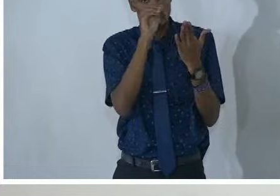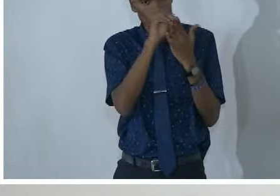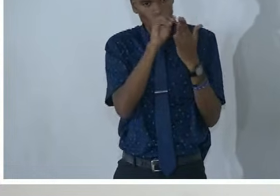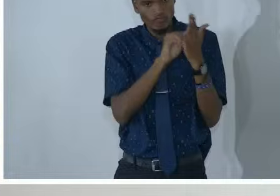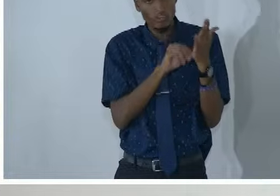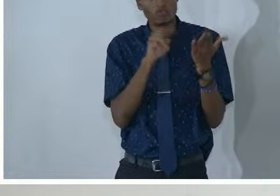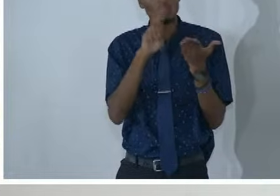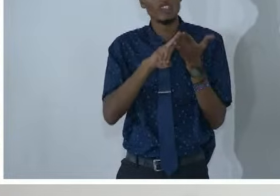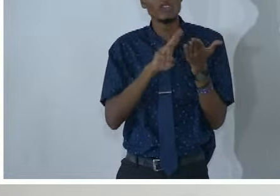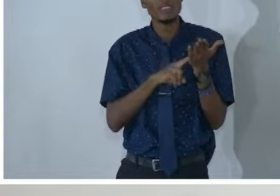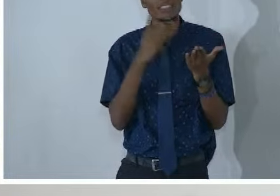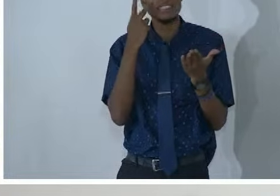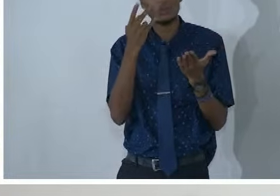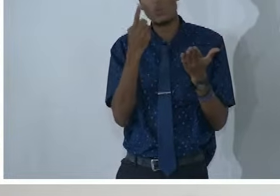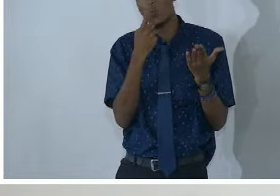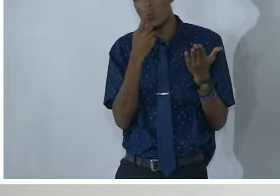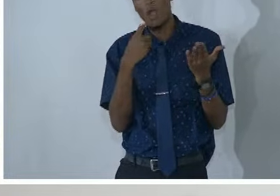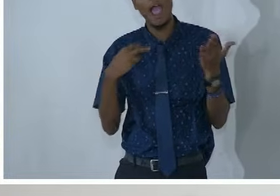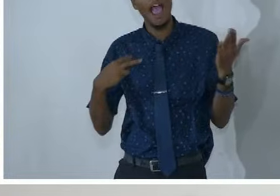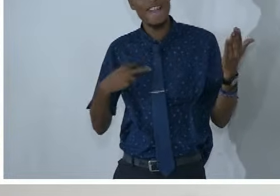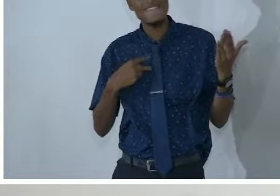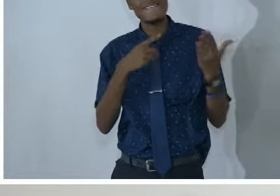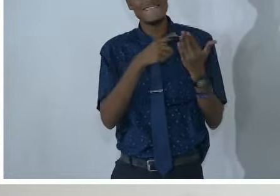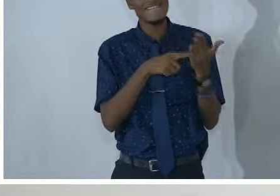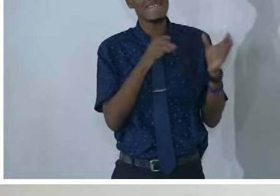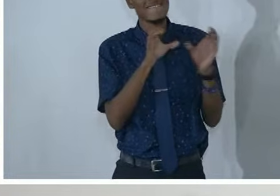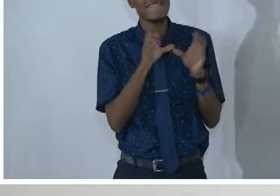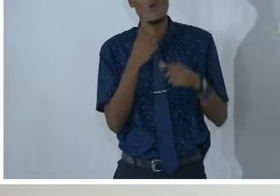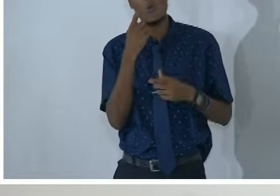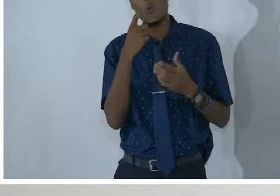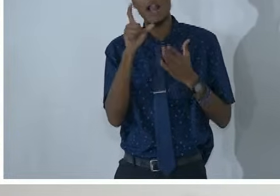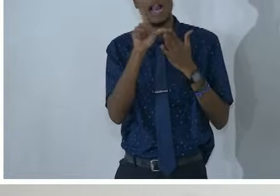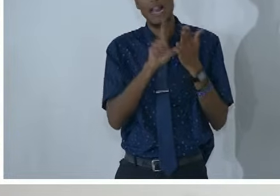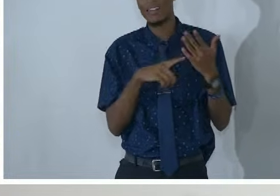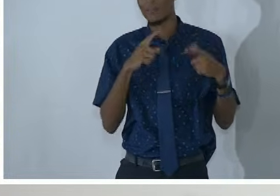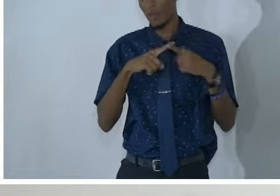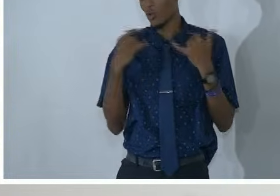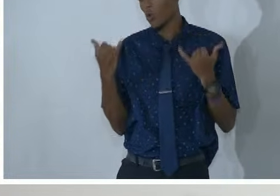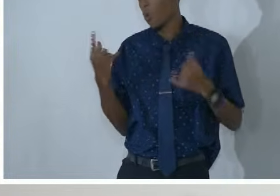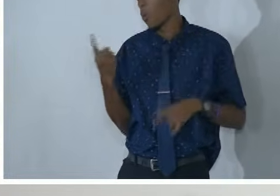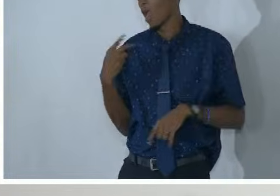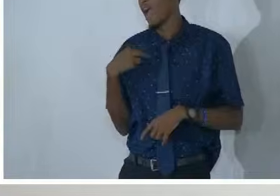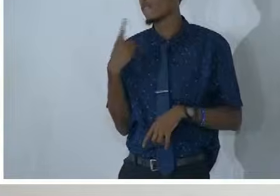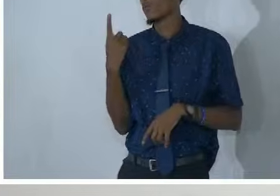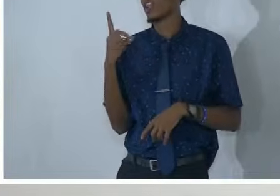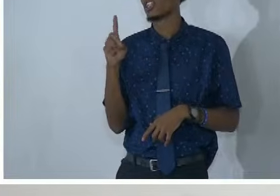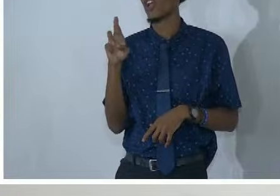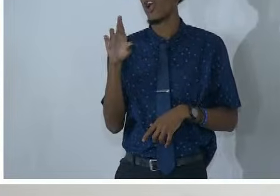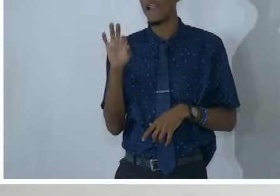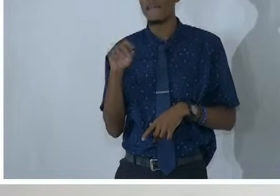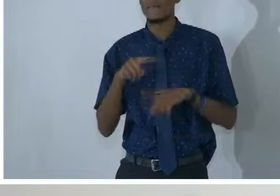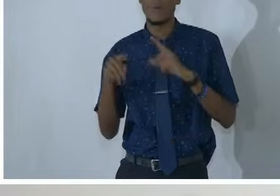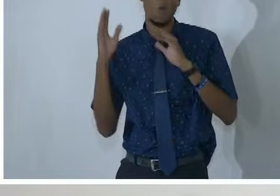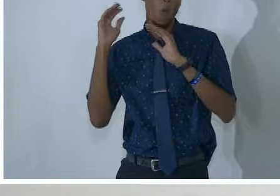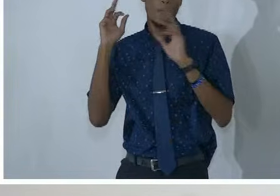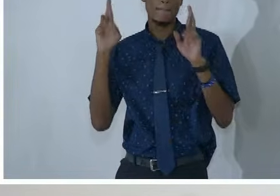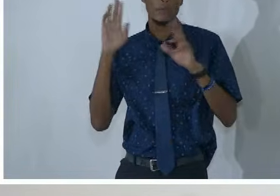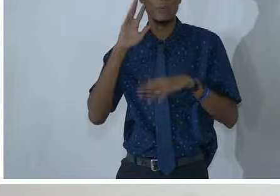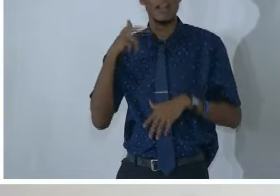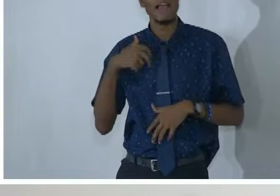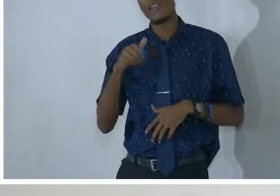a mediator service provider. At the moment, we only have one, the DRF, but we are hoping there will be others who